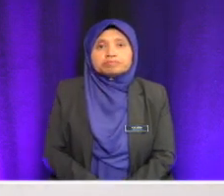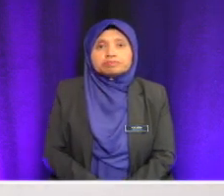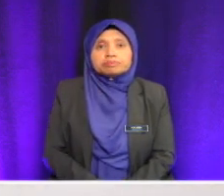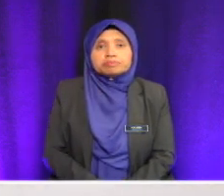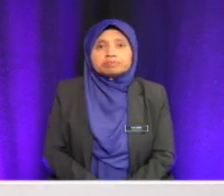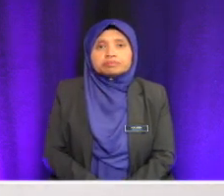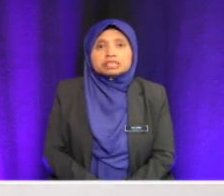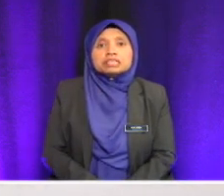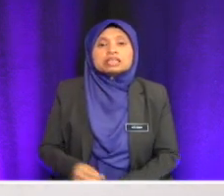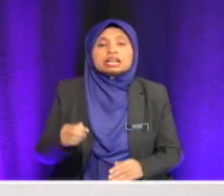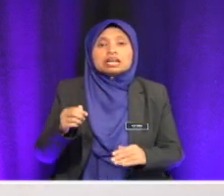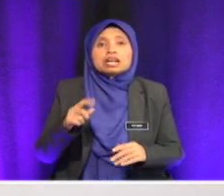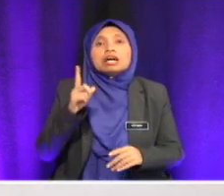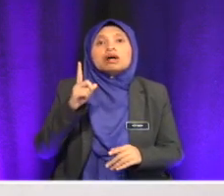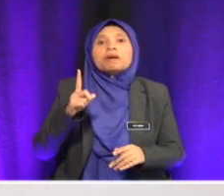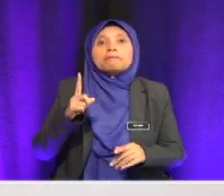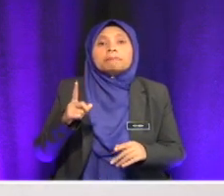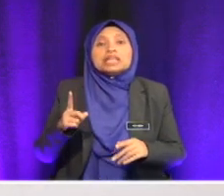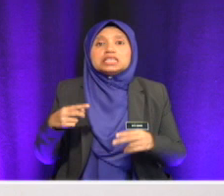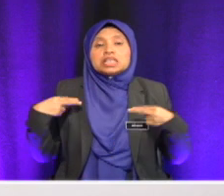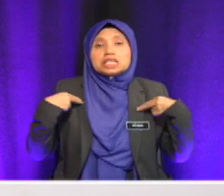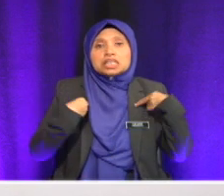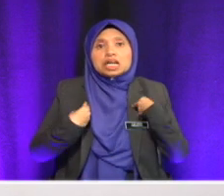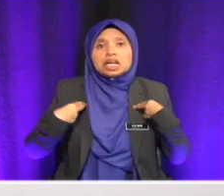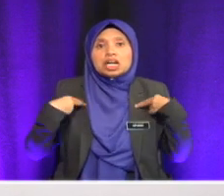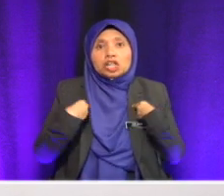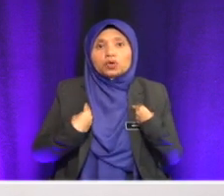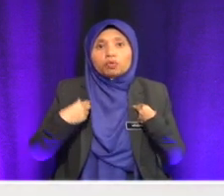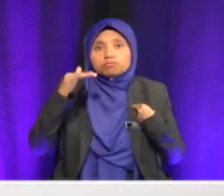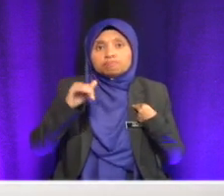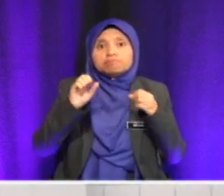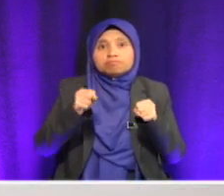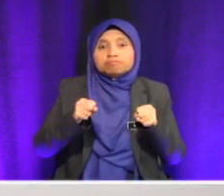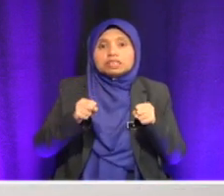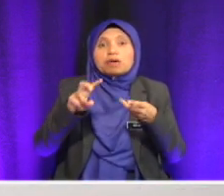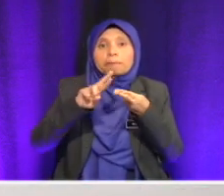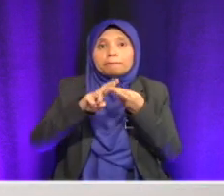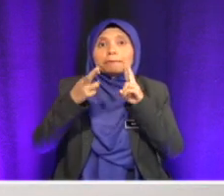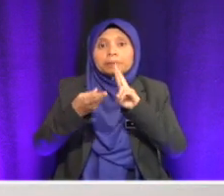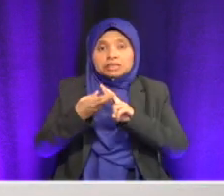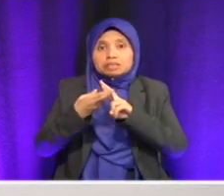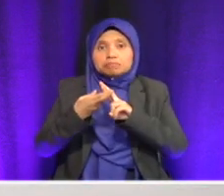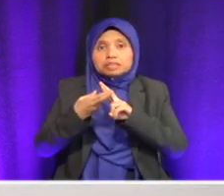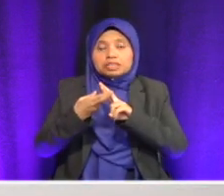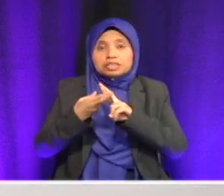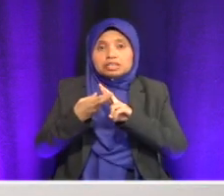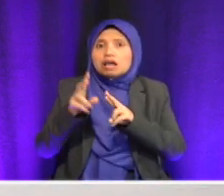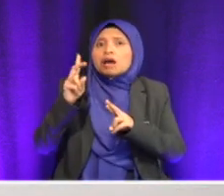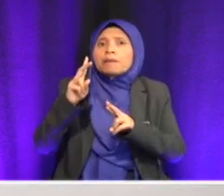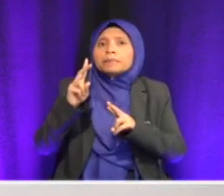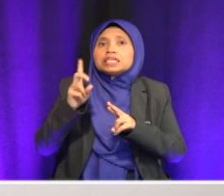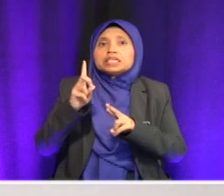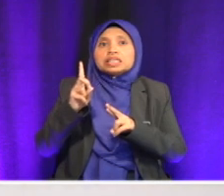Which animal doesn't care about species when building a relationship? Okay, so which animal doesn't care